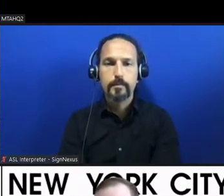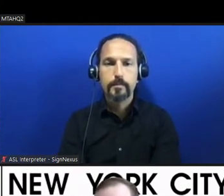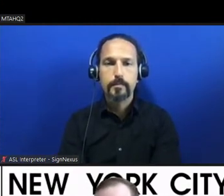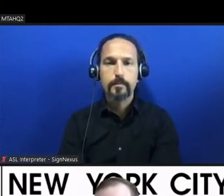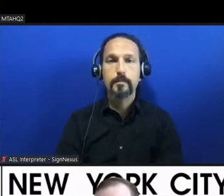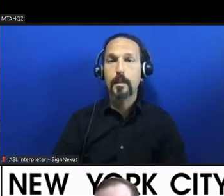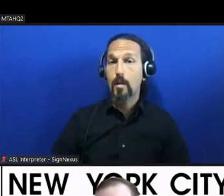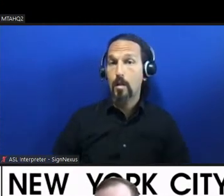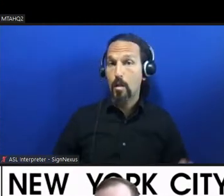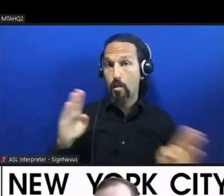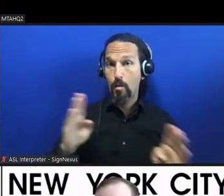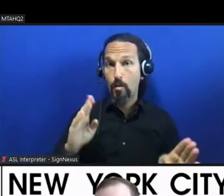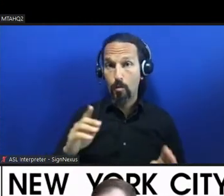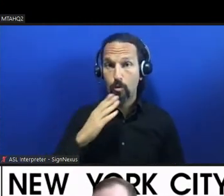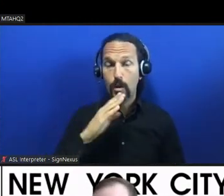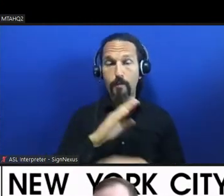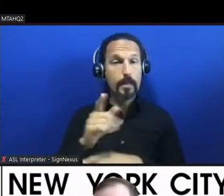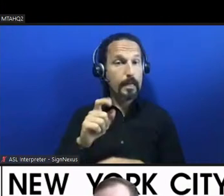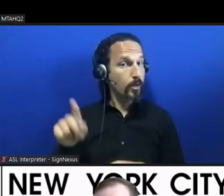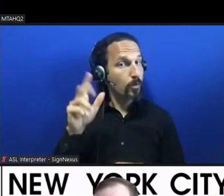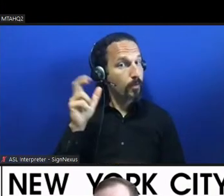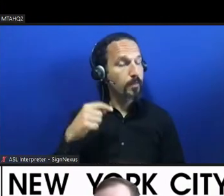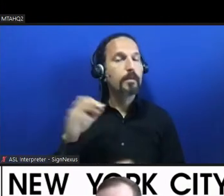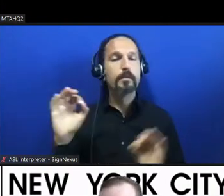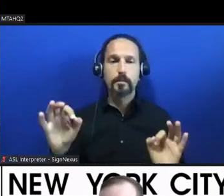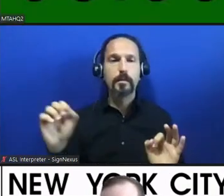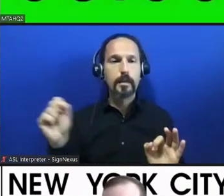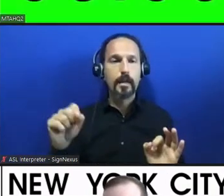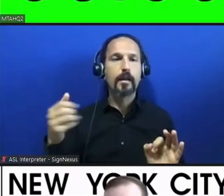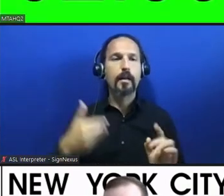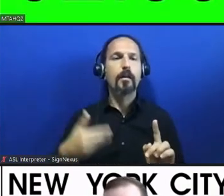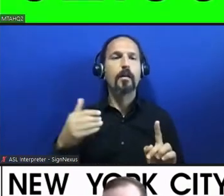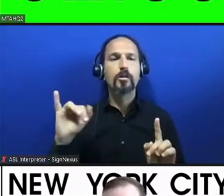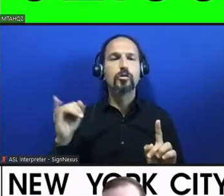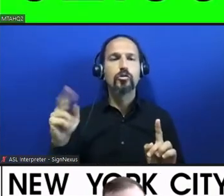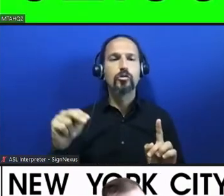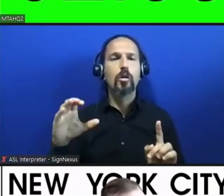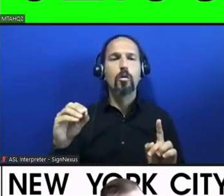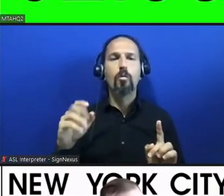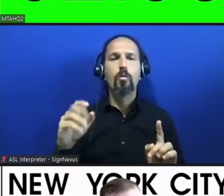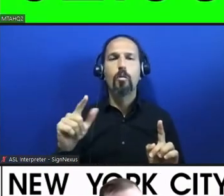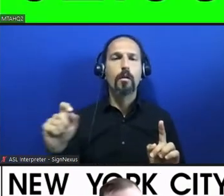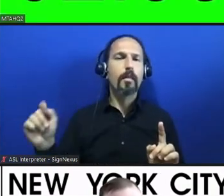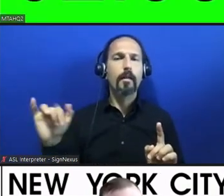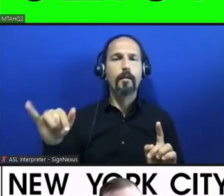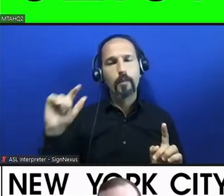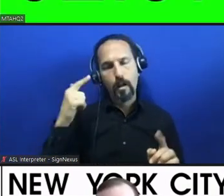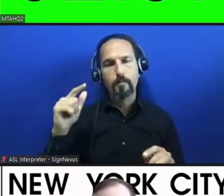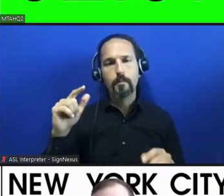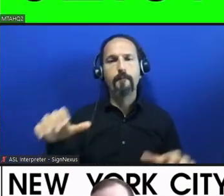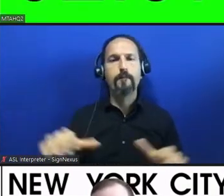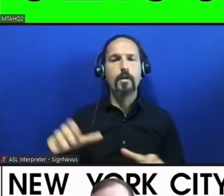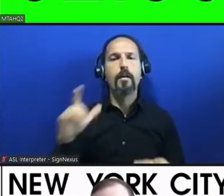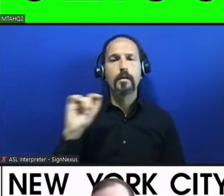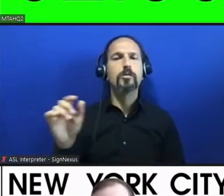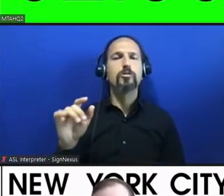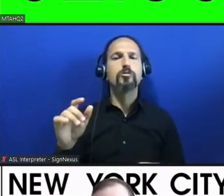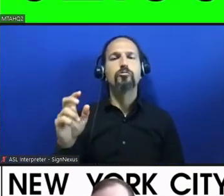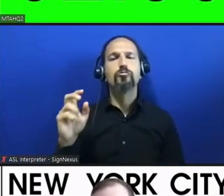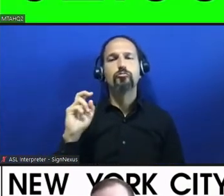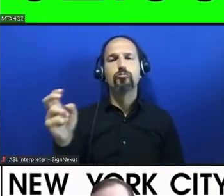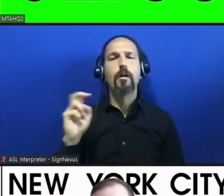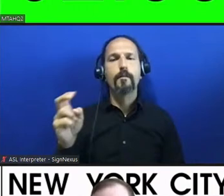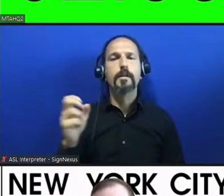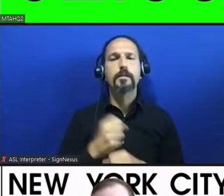uh good afternoon can you hear me yes we can okay thank you my name is John corlett I'm the director of government Affairs and Traffic Safety Services for